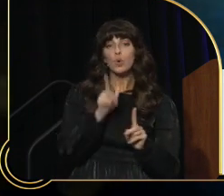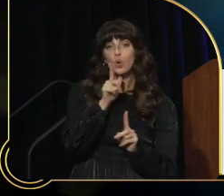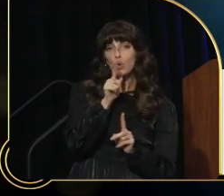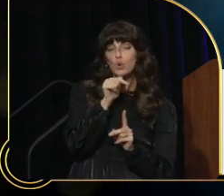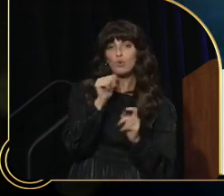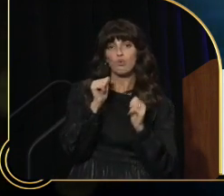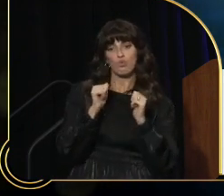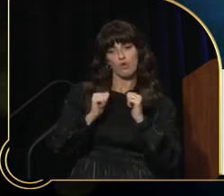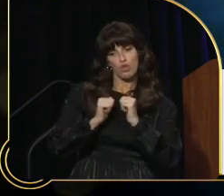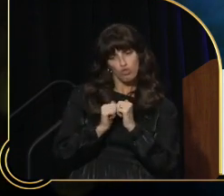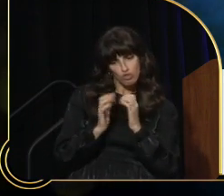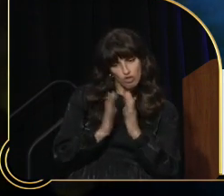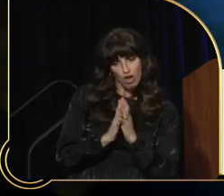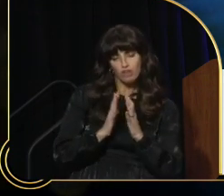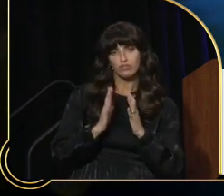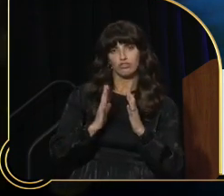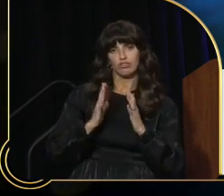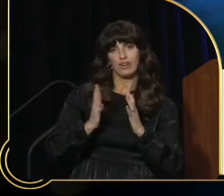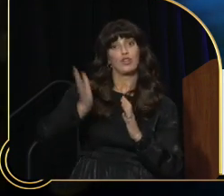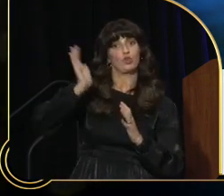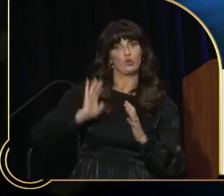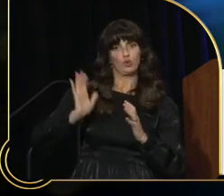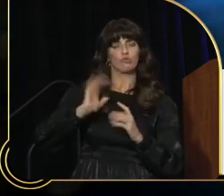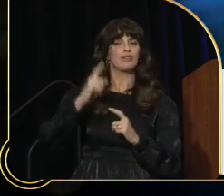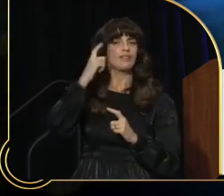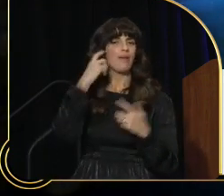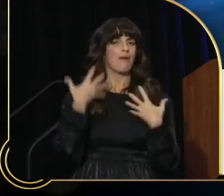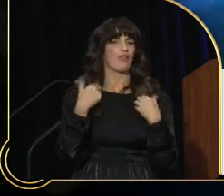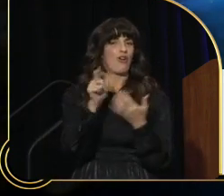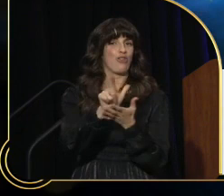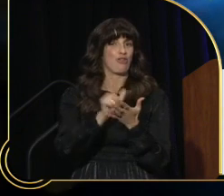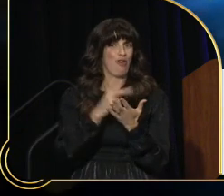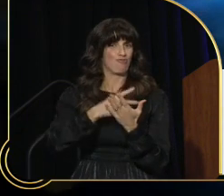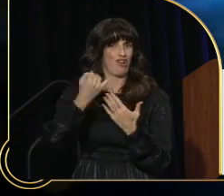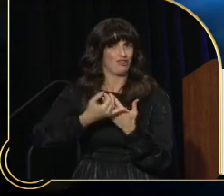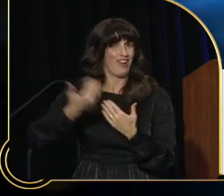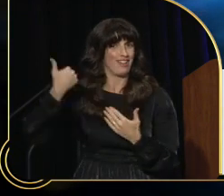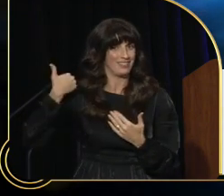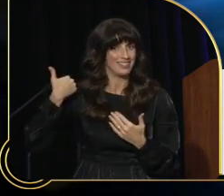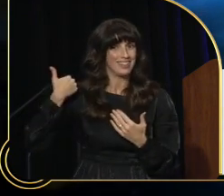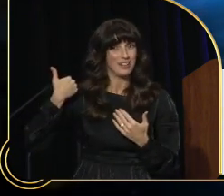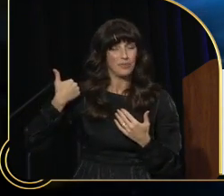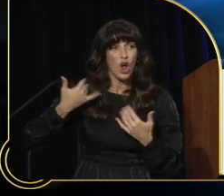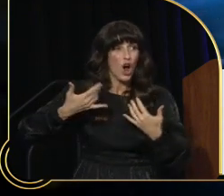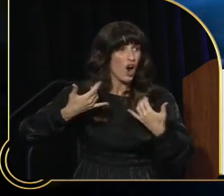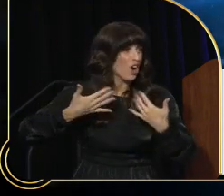established what was then the Mental Health Law Project are here tonight.